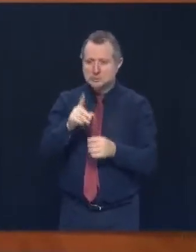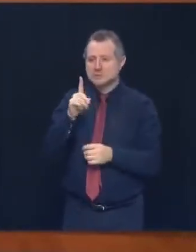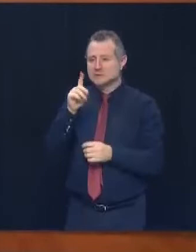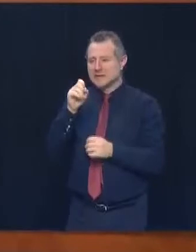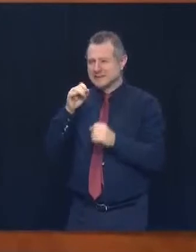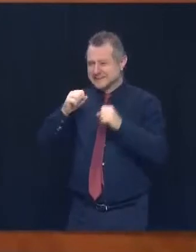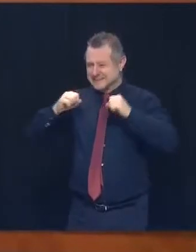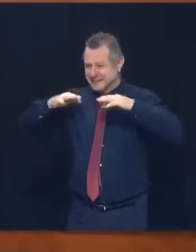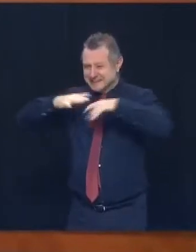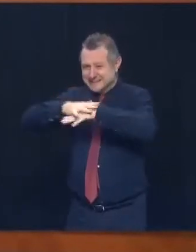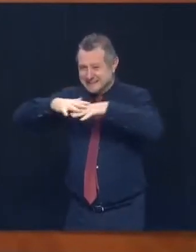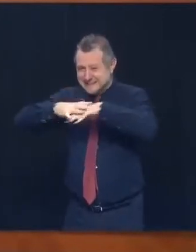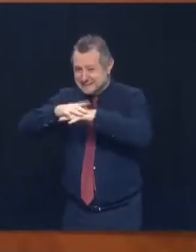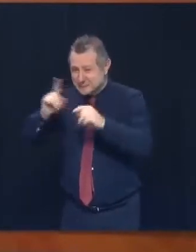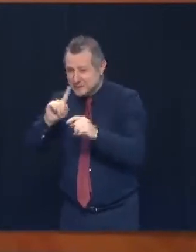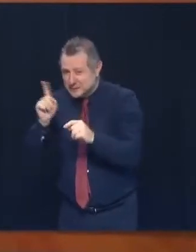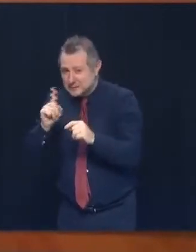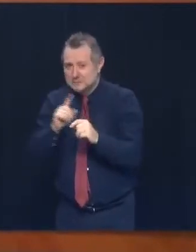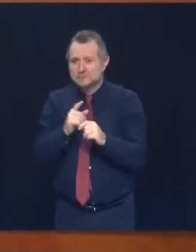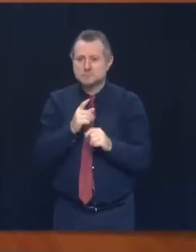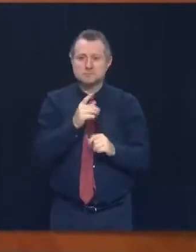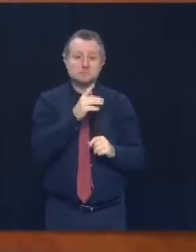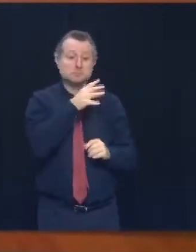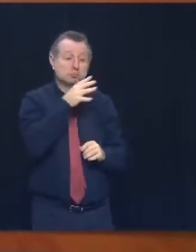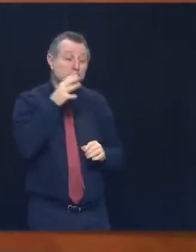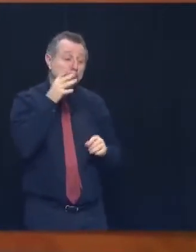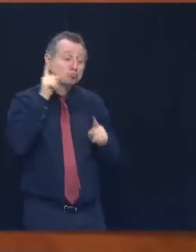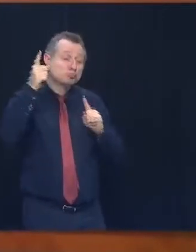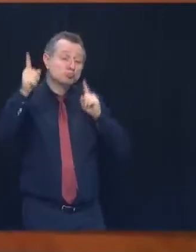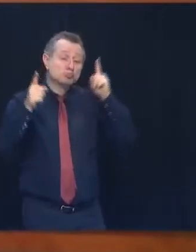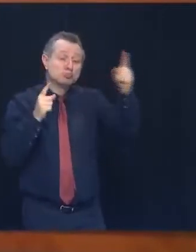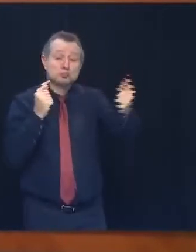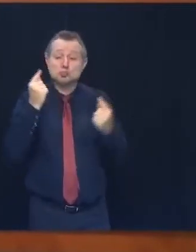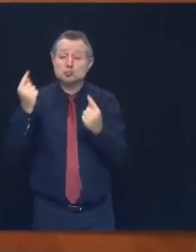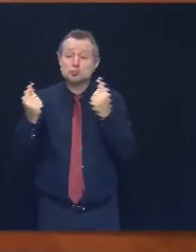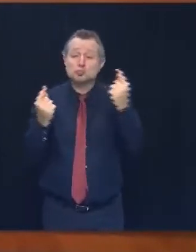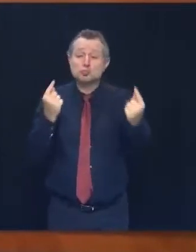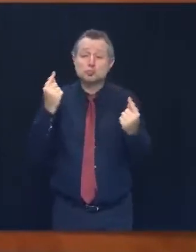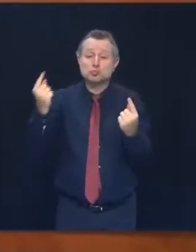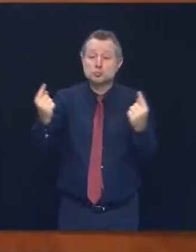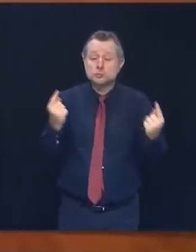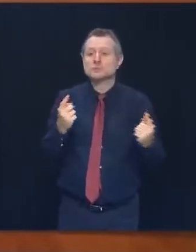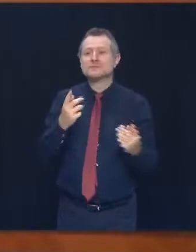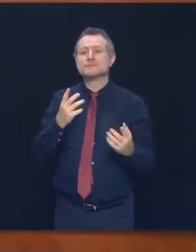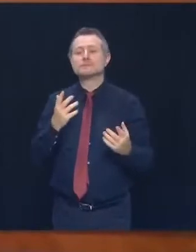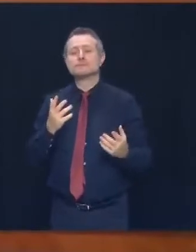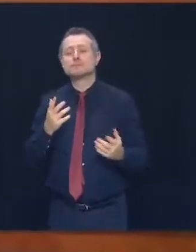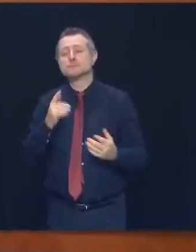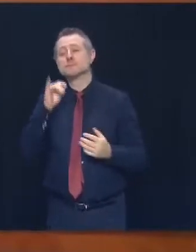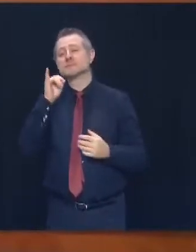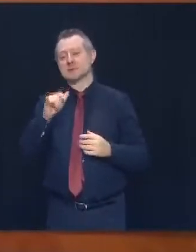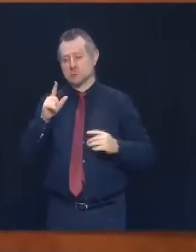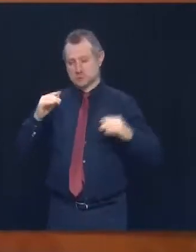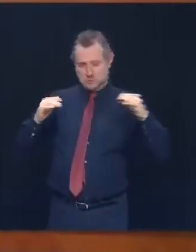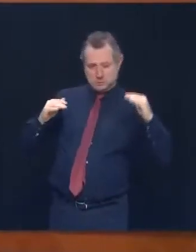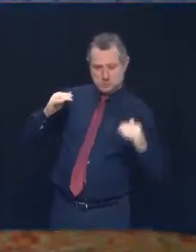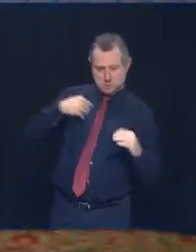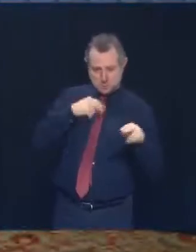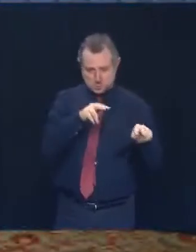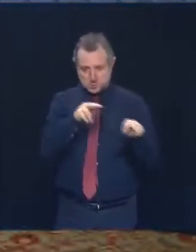to get out, and some of the more rural, sparsely populated areas. The threshold's a little bit lower, and we'll put that all out